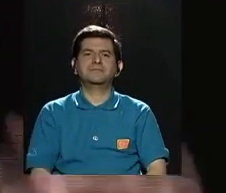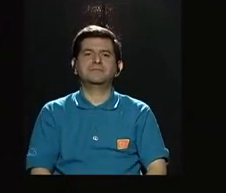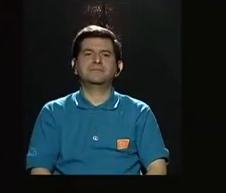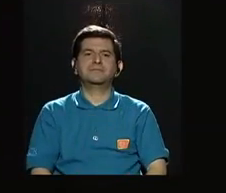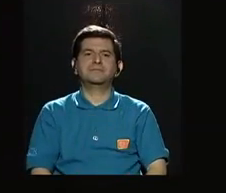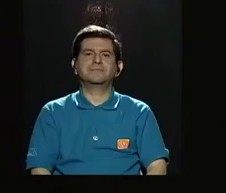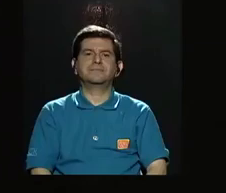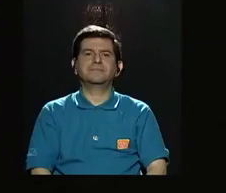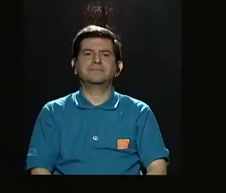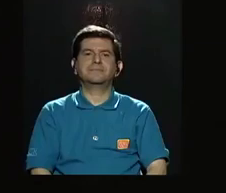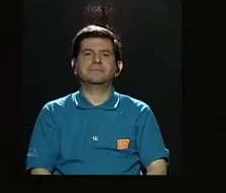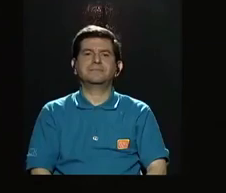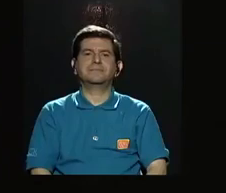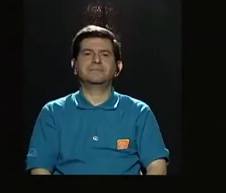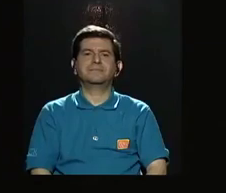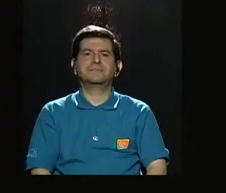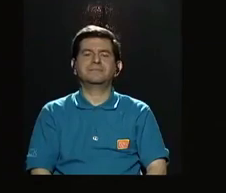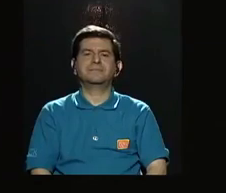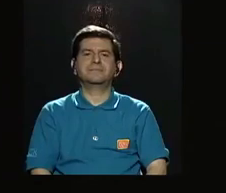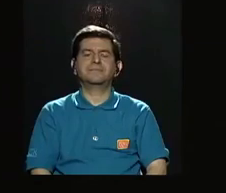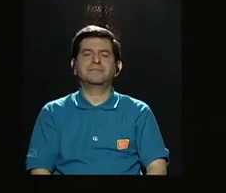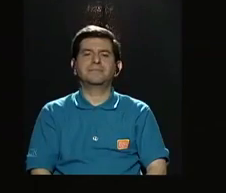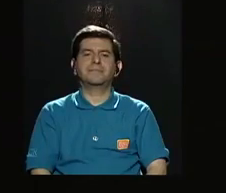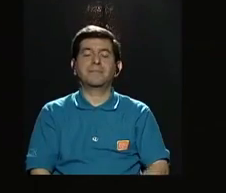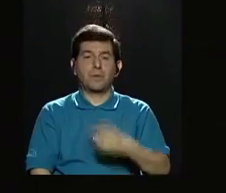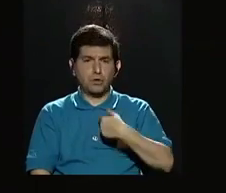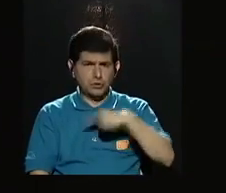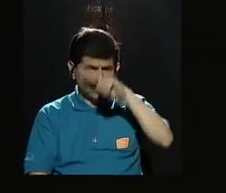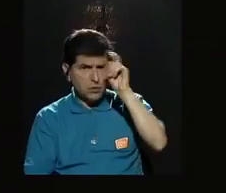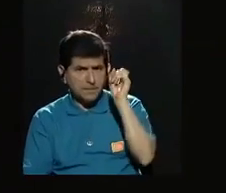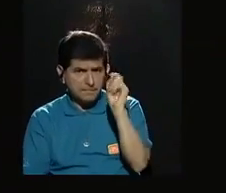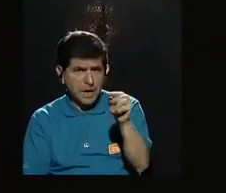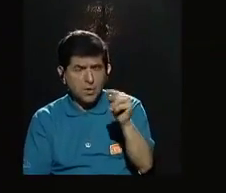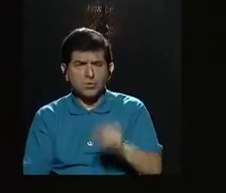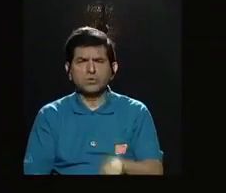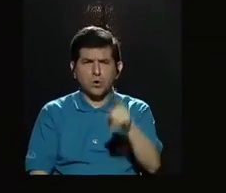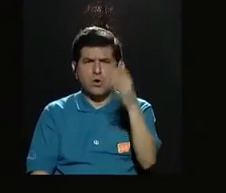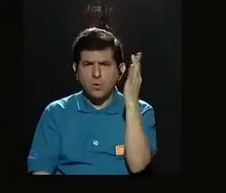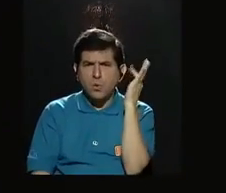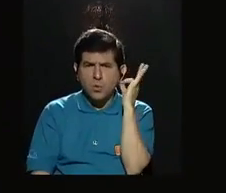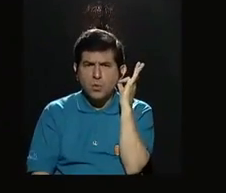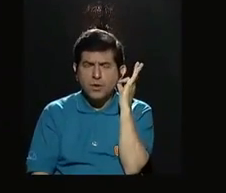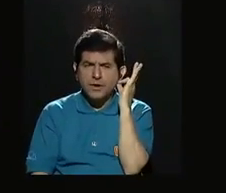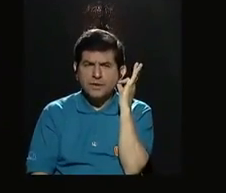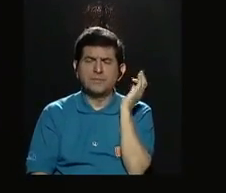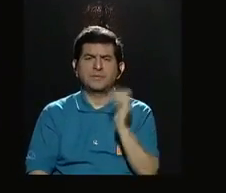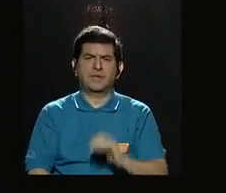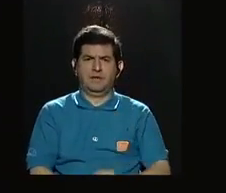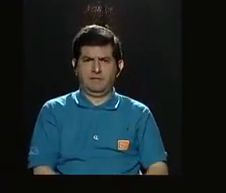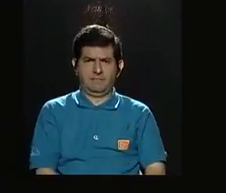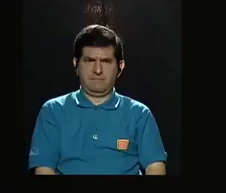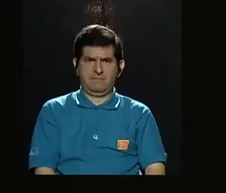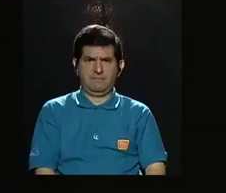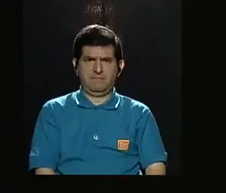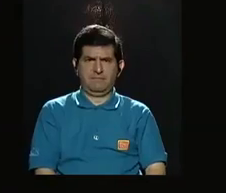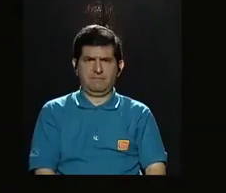One might pose this question: if one woman moves forward